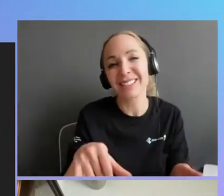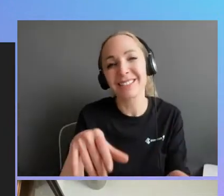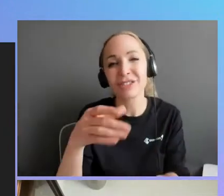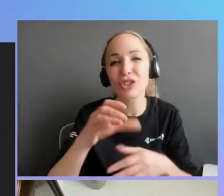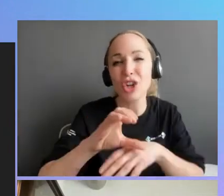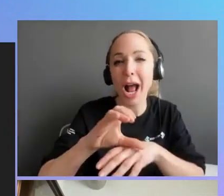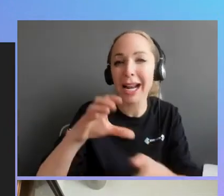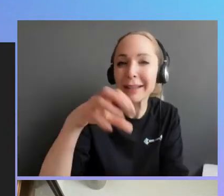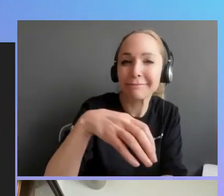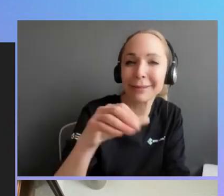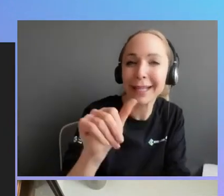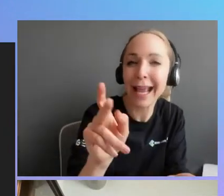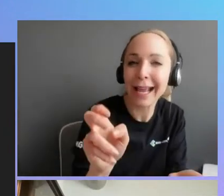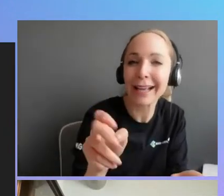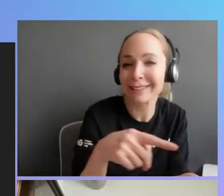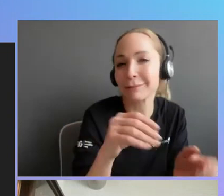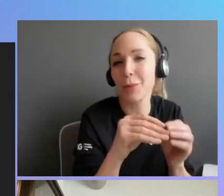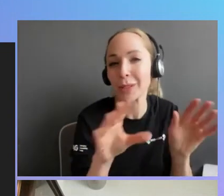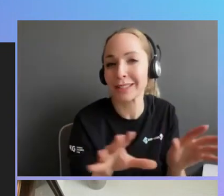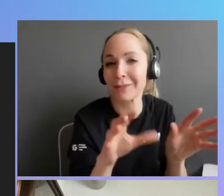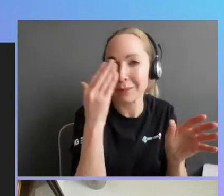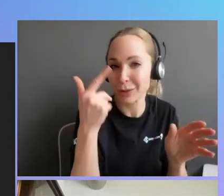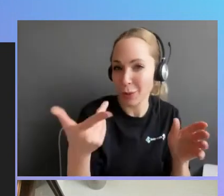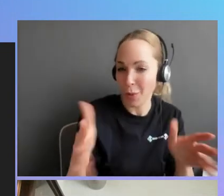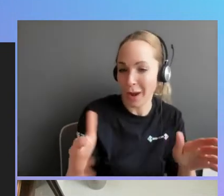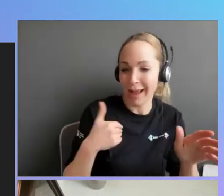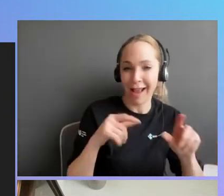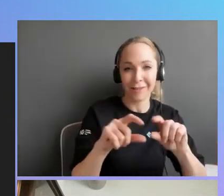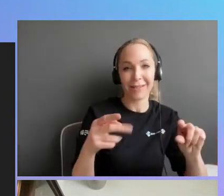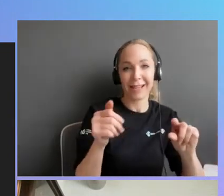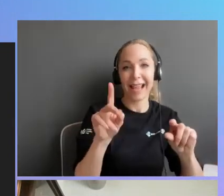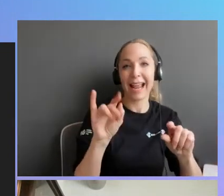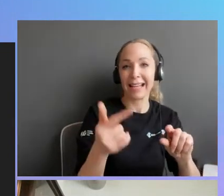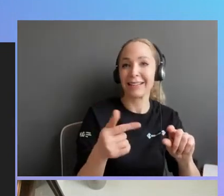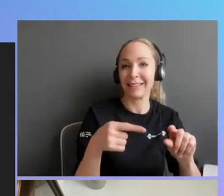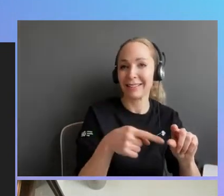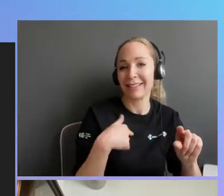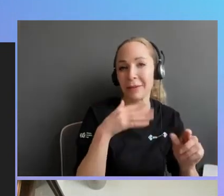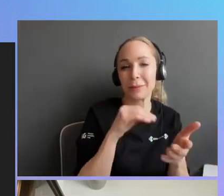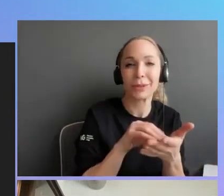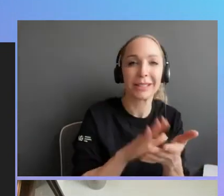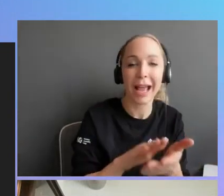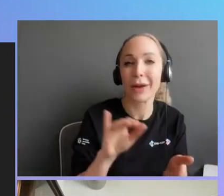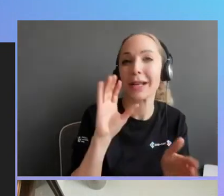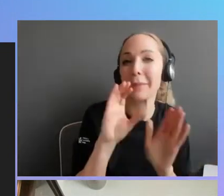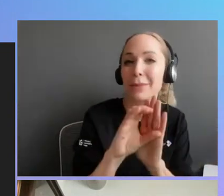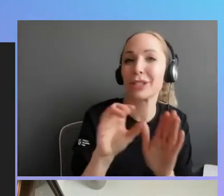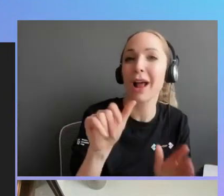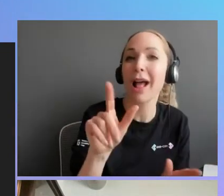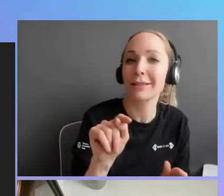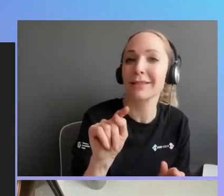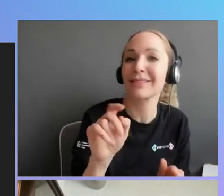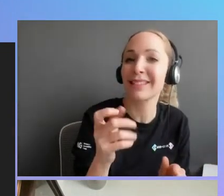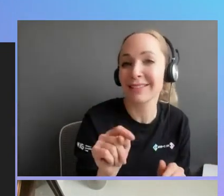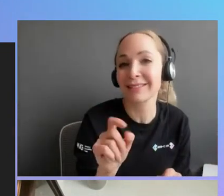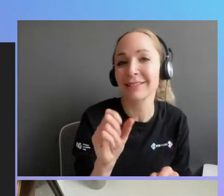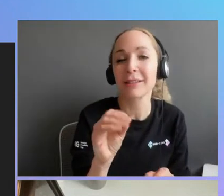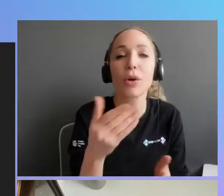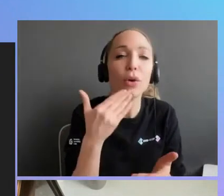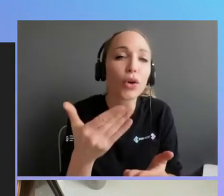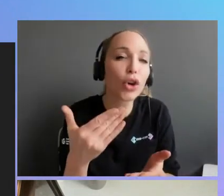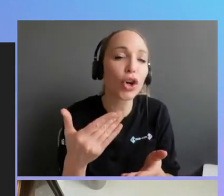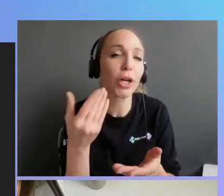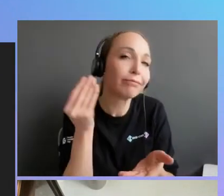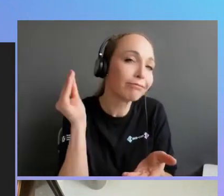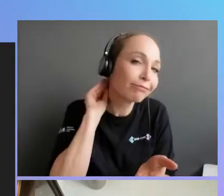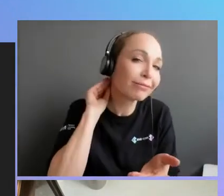to supplement that, that has the text that I would probably put as the image alt text. So a good rule of thumb there is if I remove that image from the